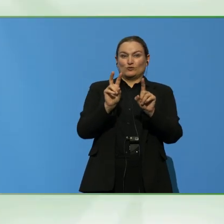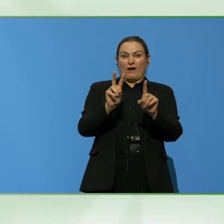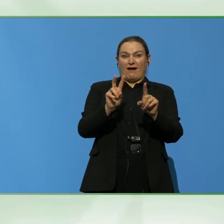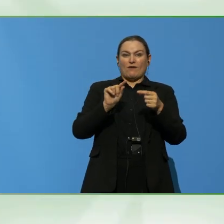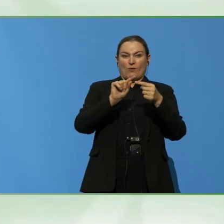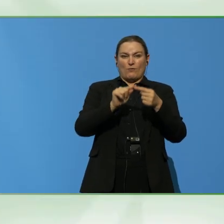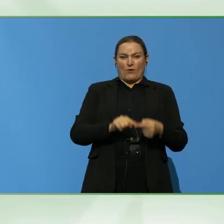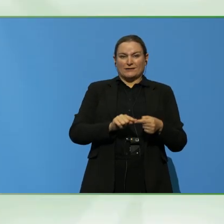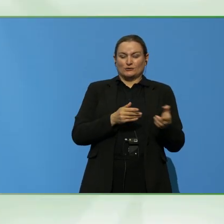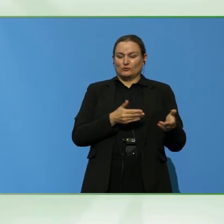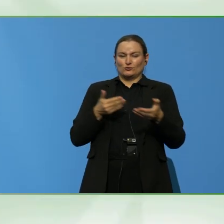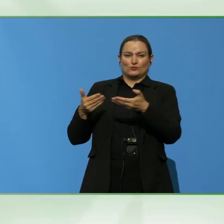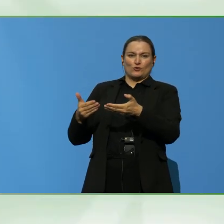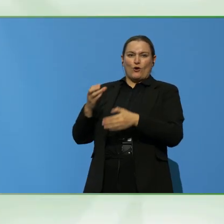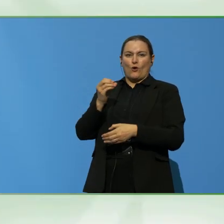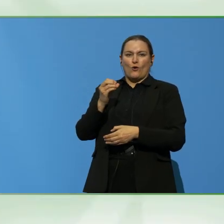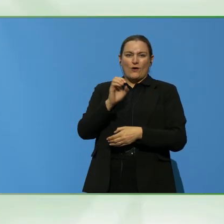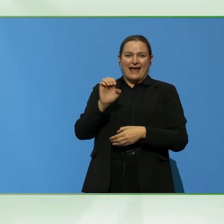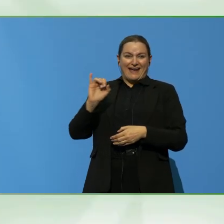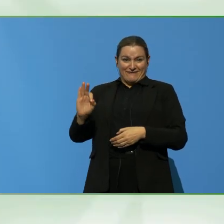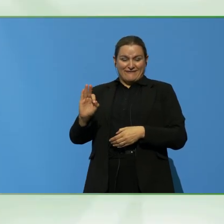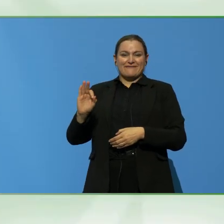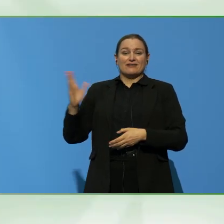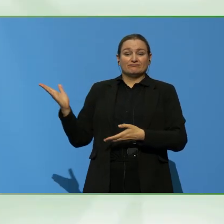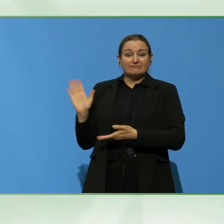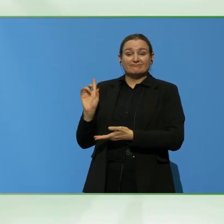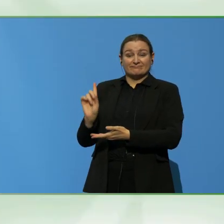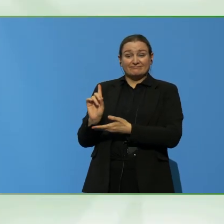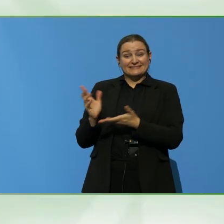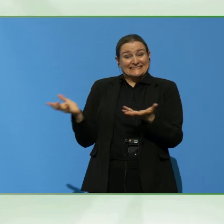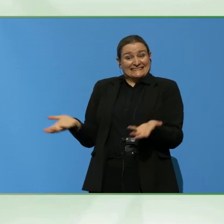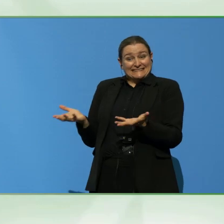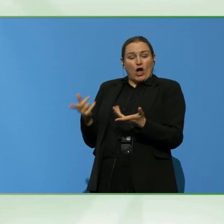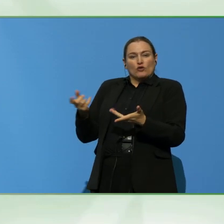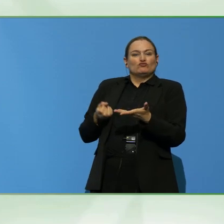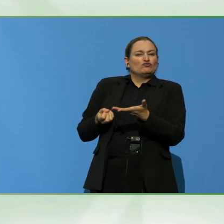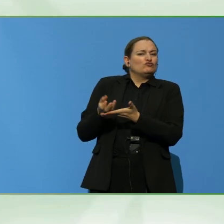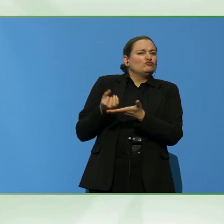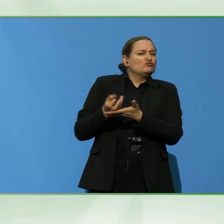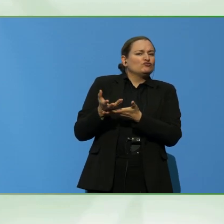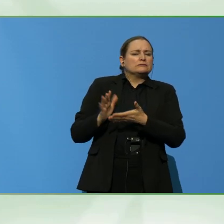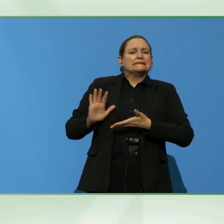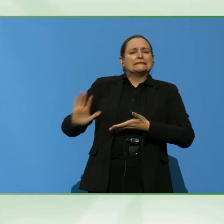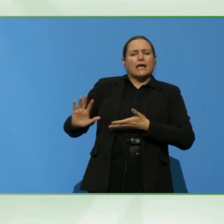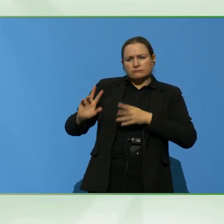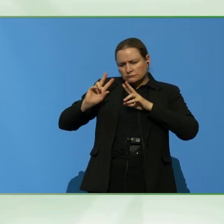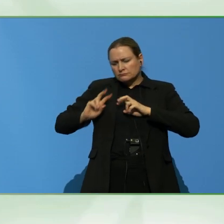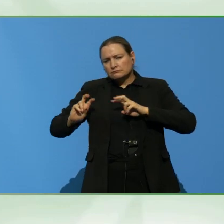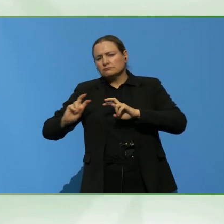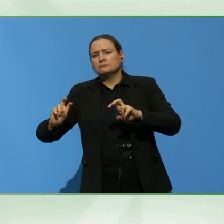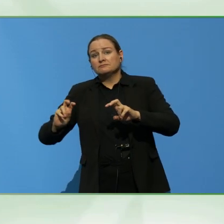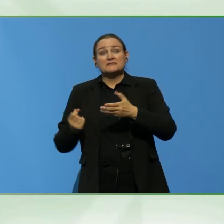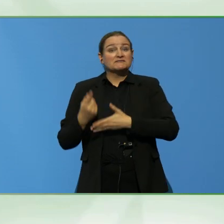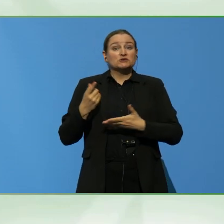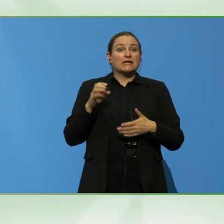Broadcasting Corporation, ORF, Mr. Robert Ziegler, who will tell you an interesting case study about a little event